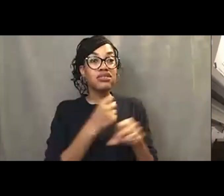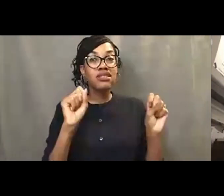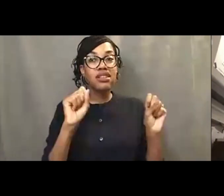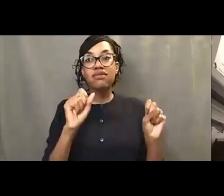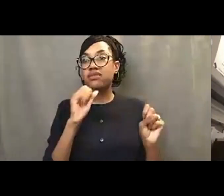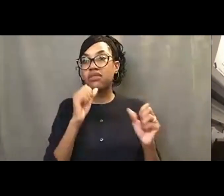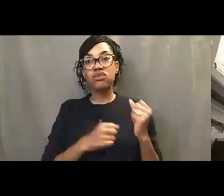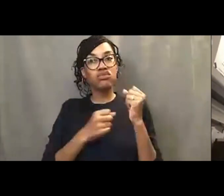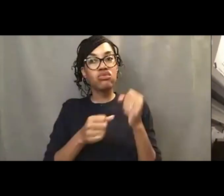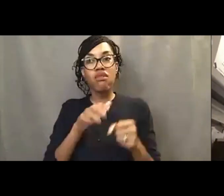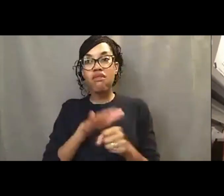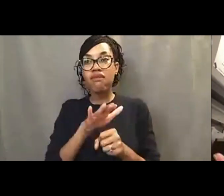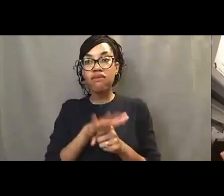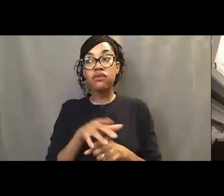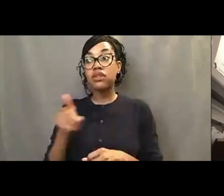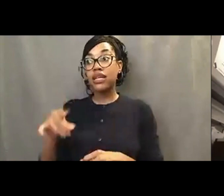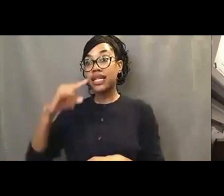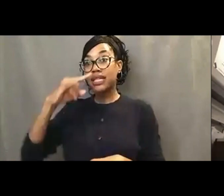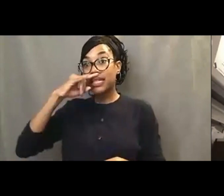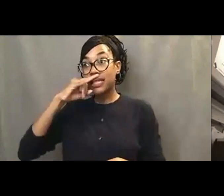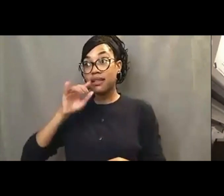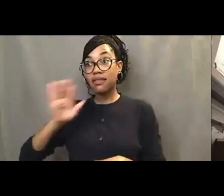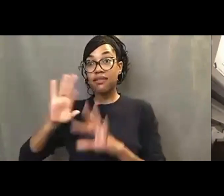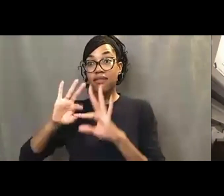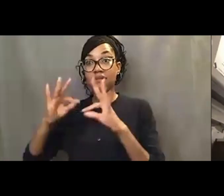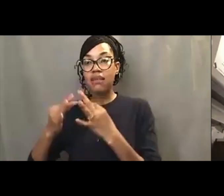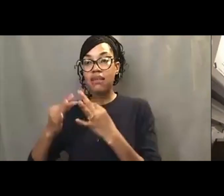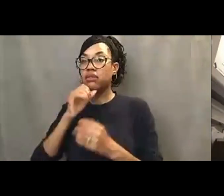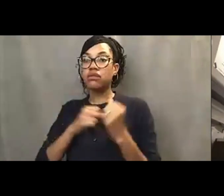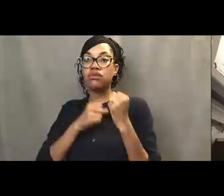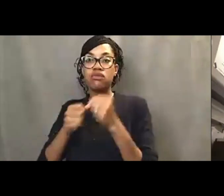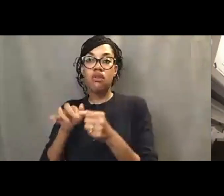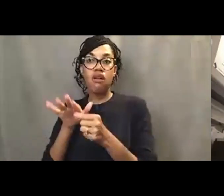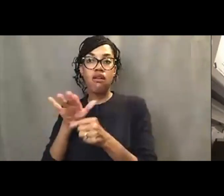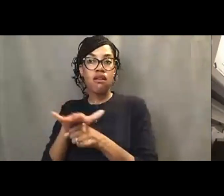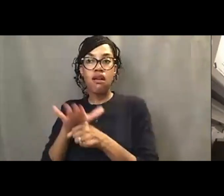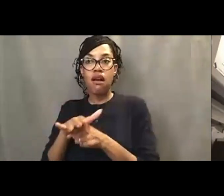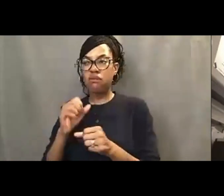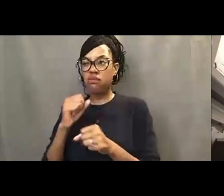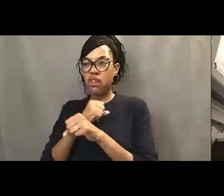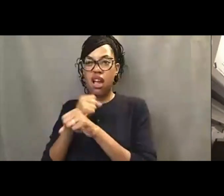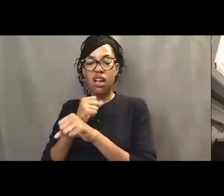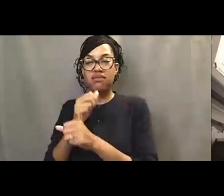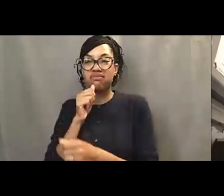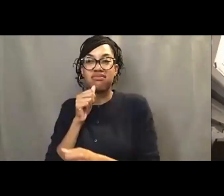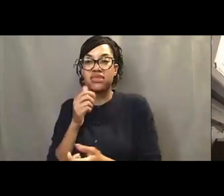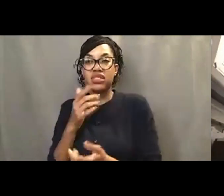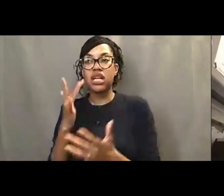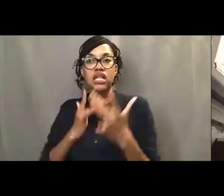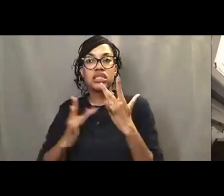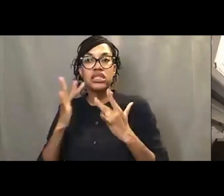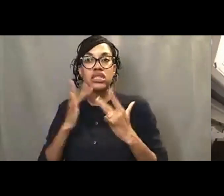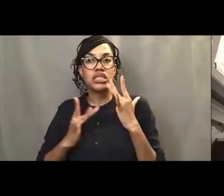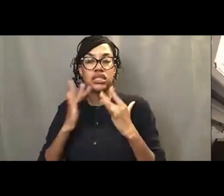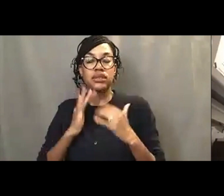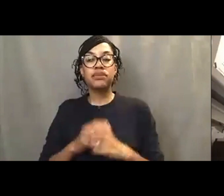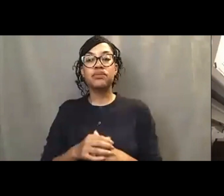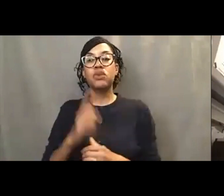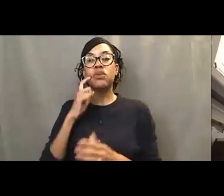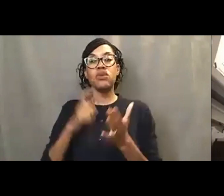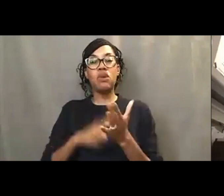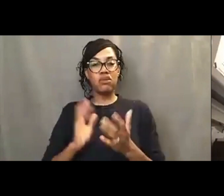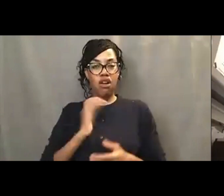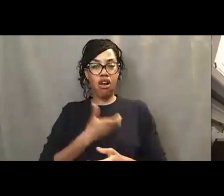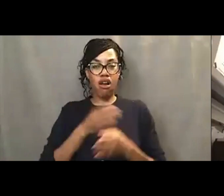to keep kids and their families safe. And that was really just not going to work.